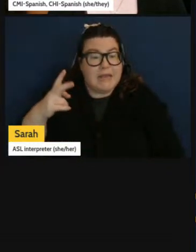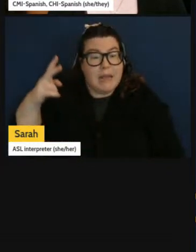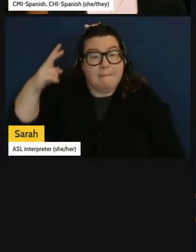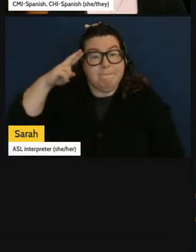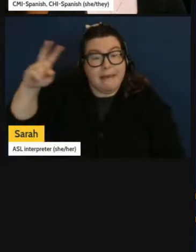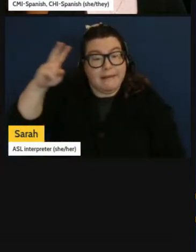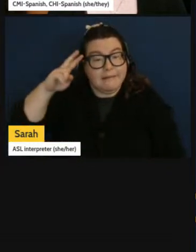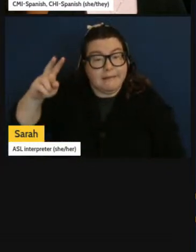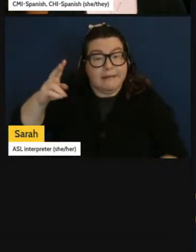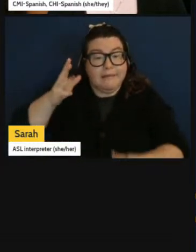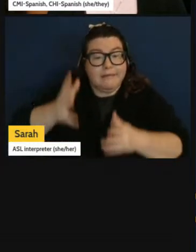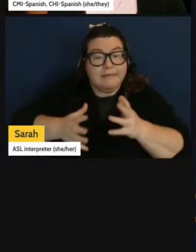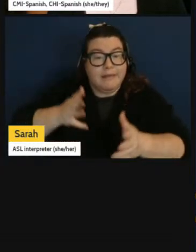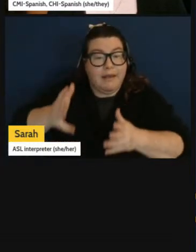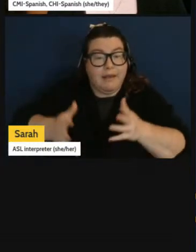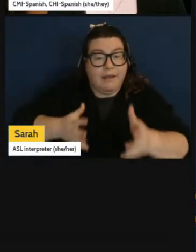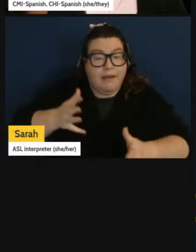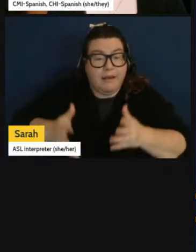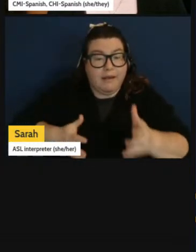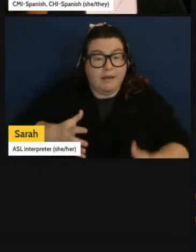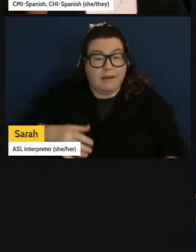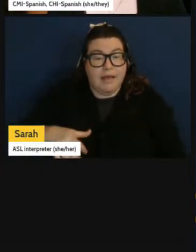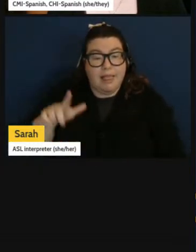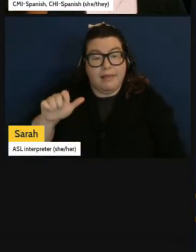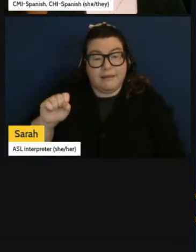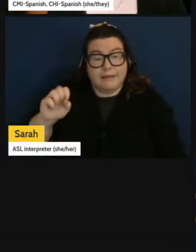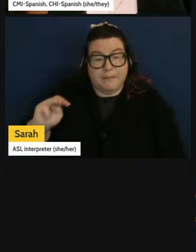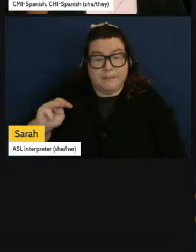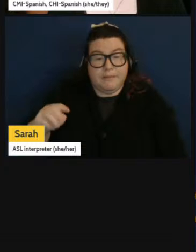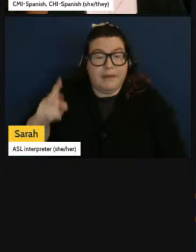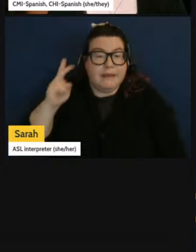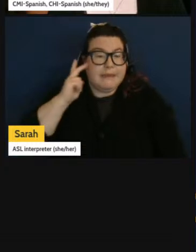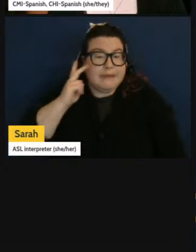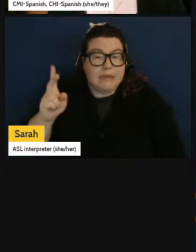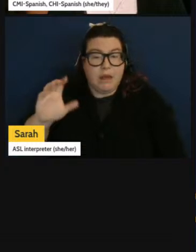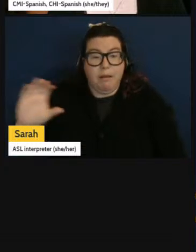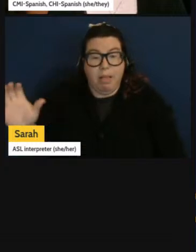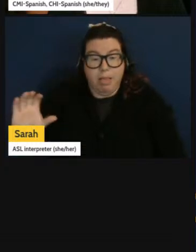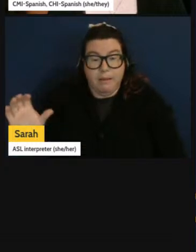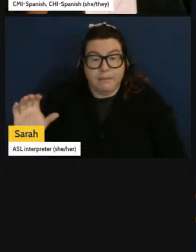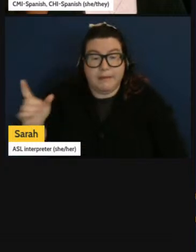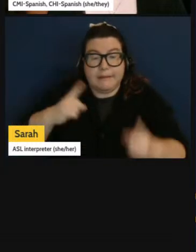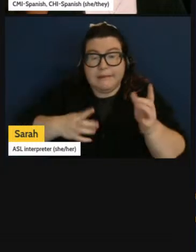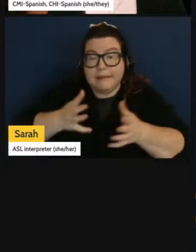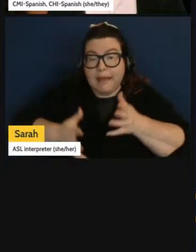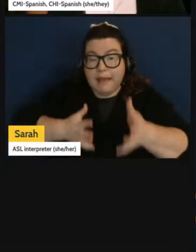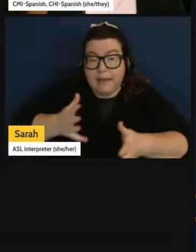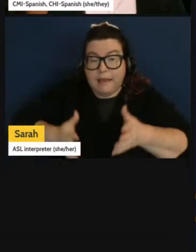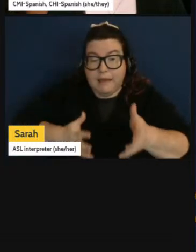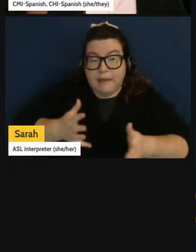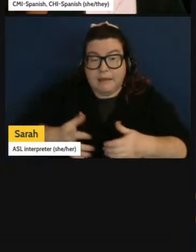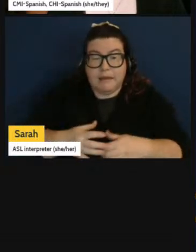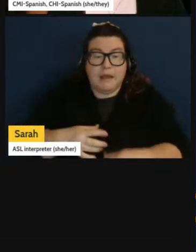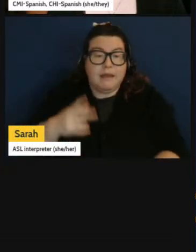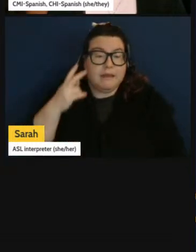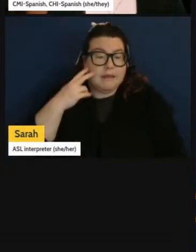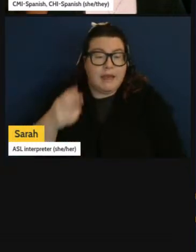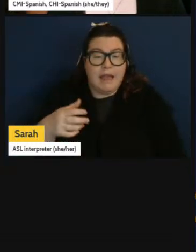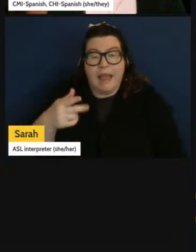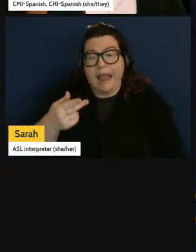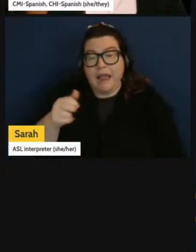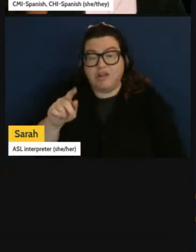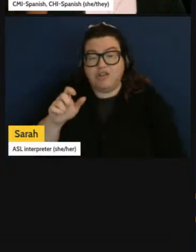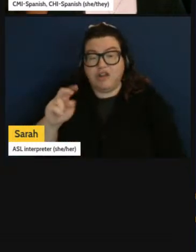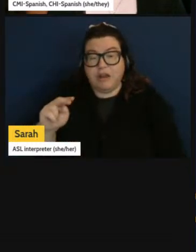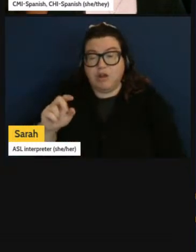Language. That's awesome. I see Colombian Sign Language. That is so cool. We have Haitian Creole,